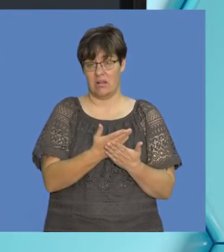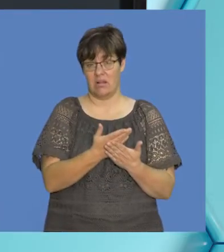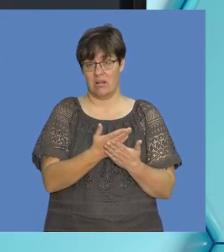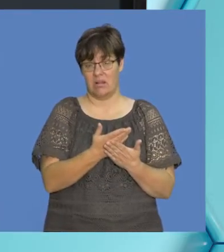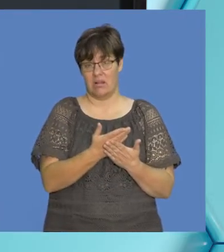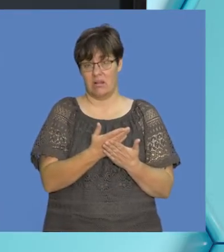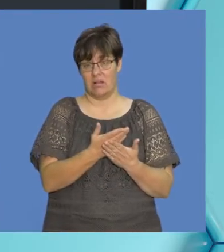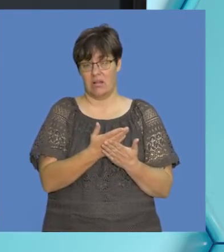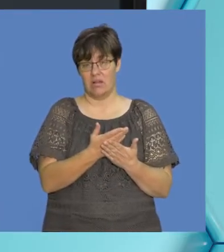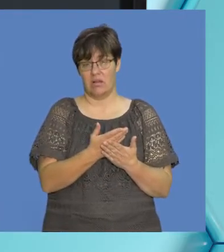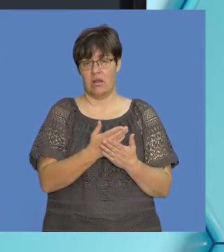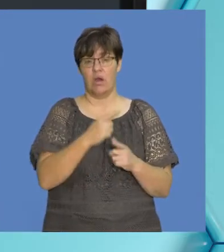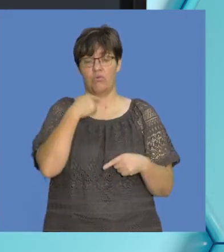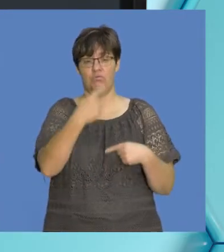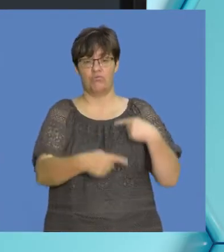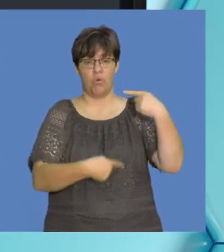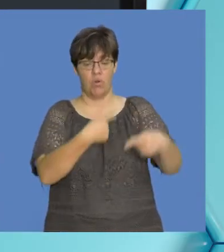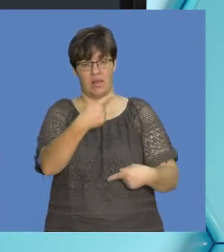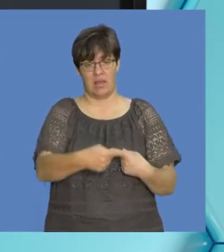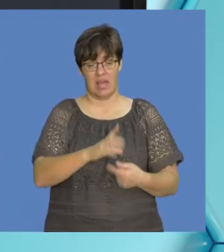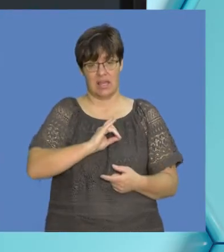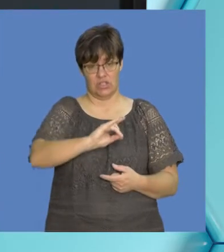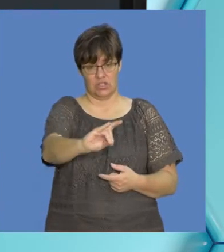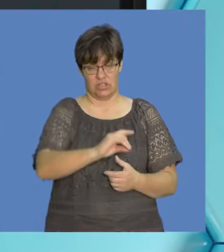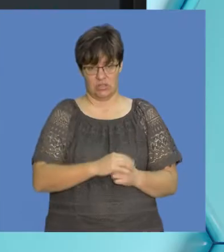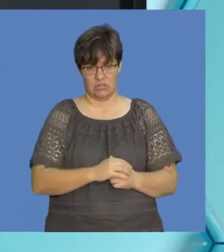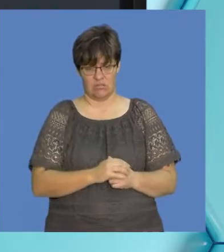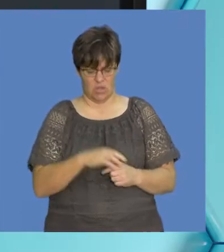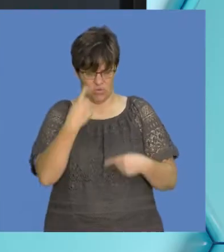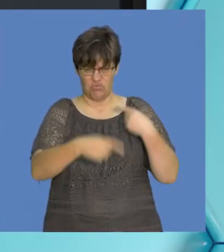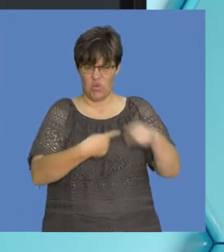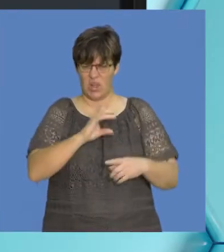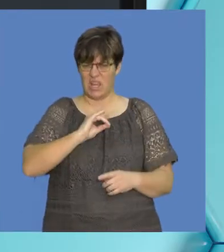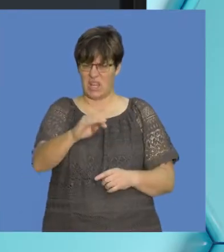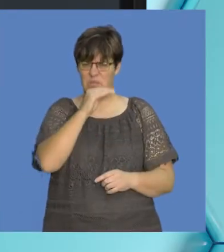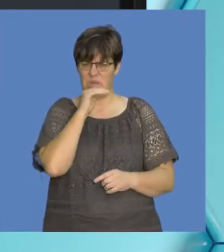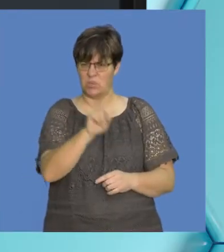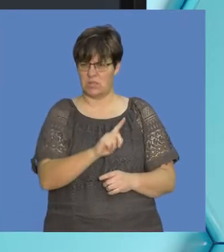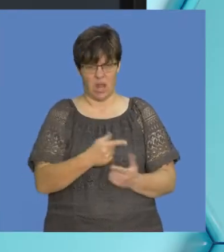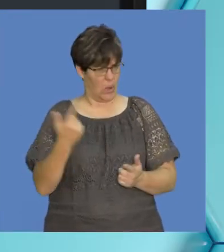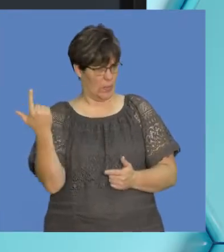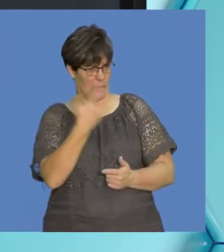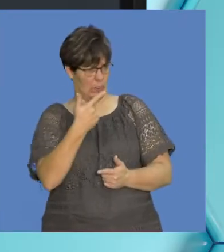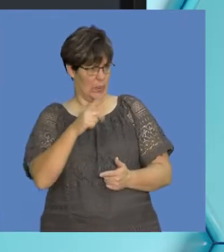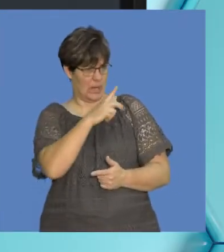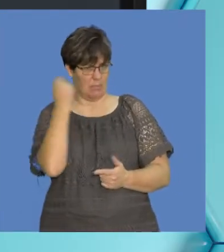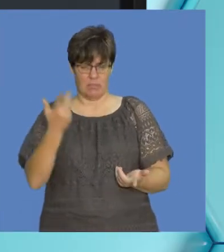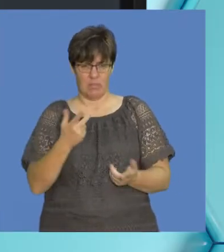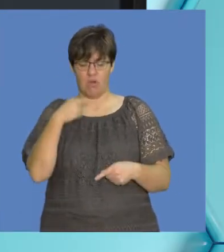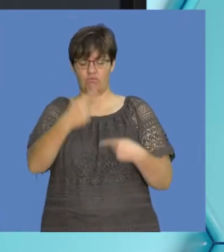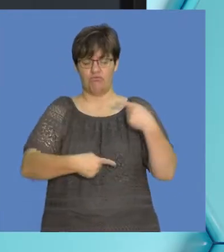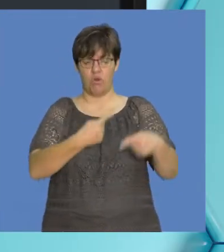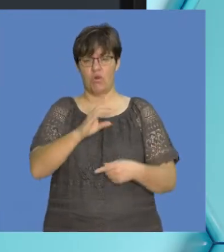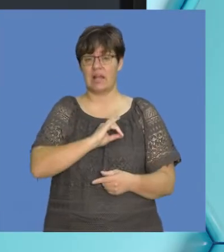of rolling off cash. What do we mean by rolling off cash? sounds very fancy. Rolling of